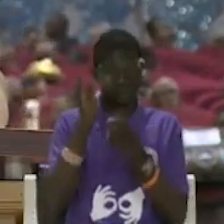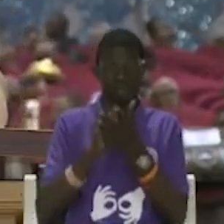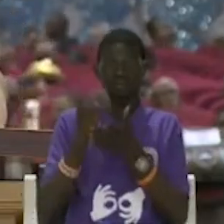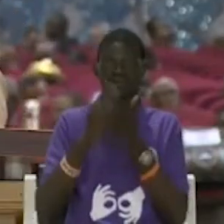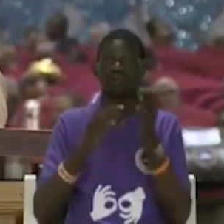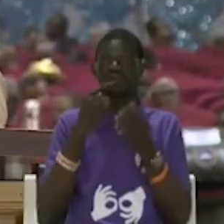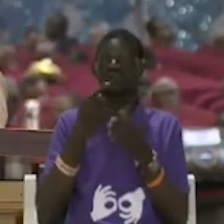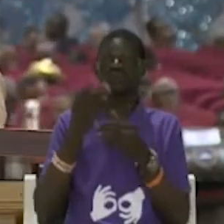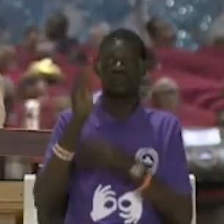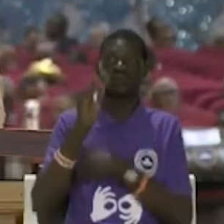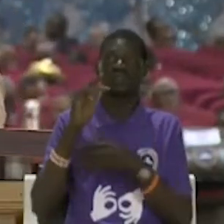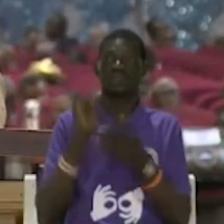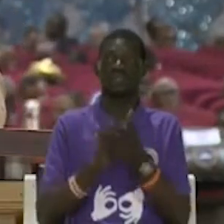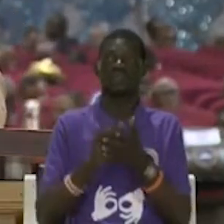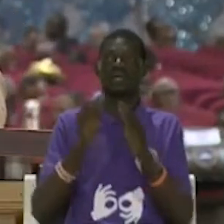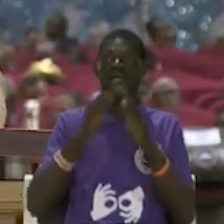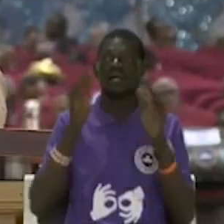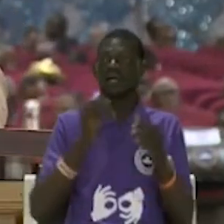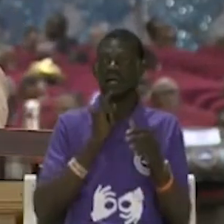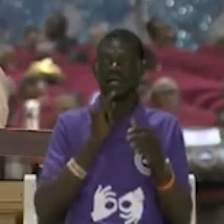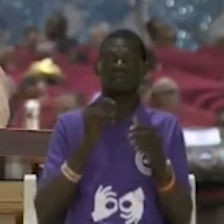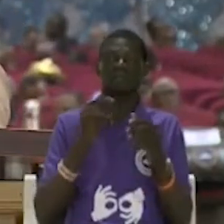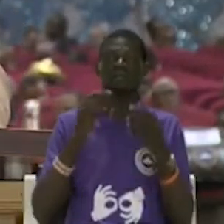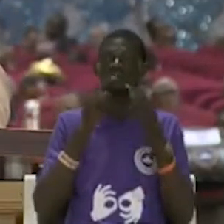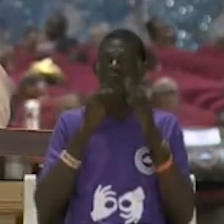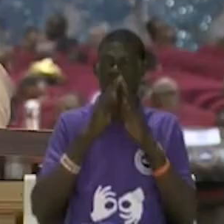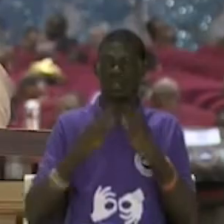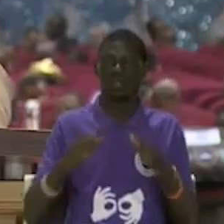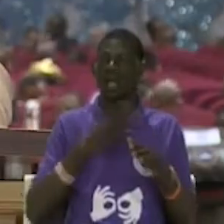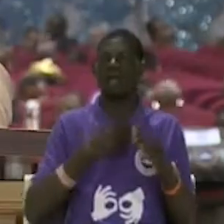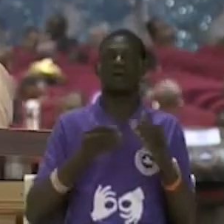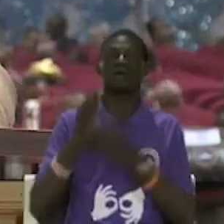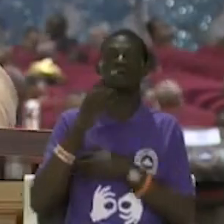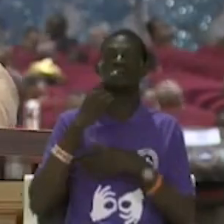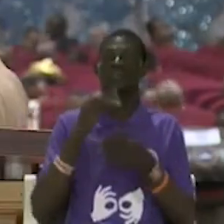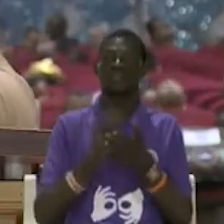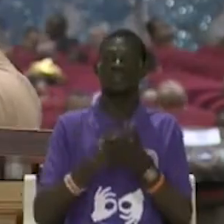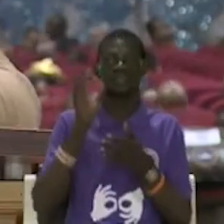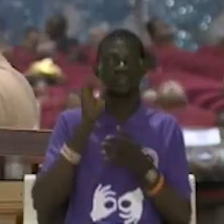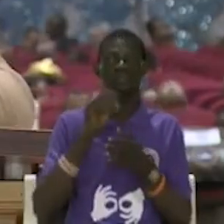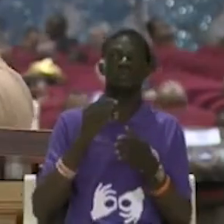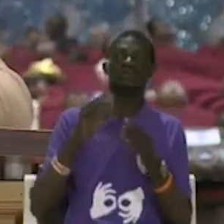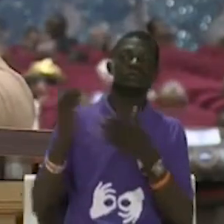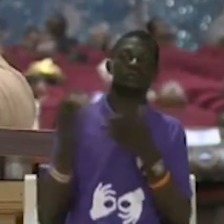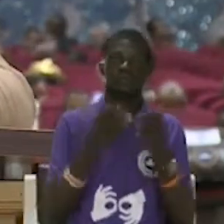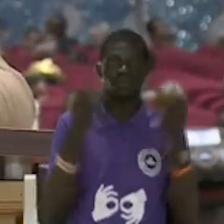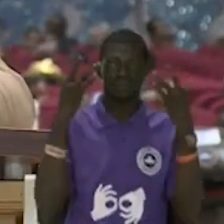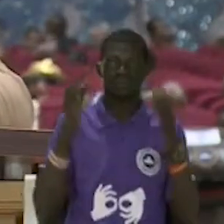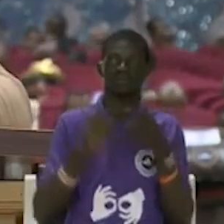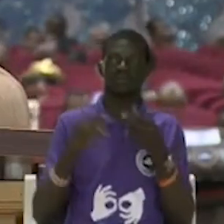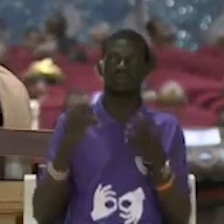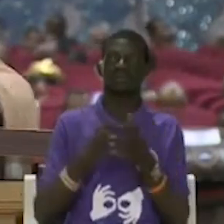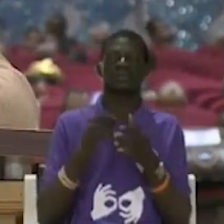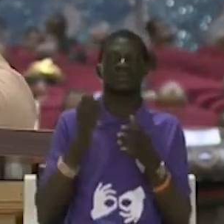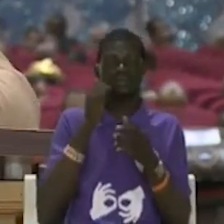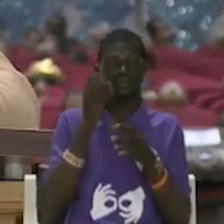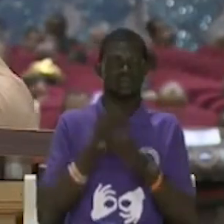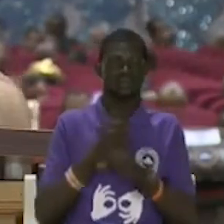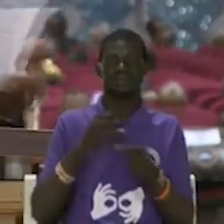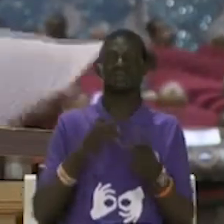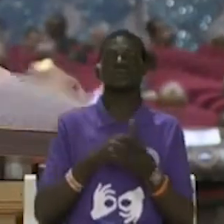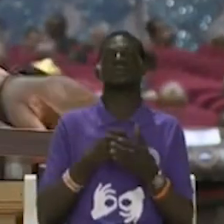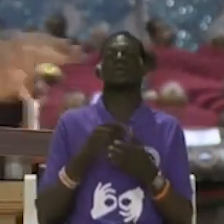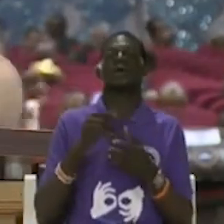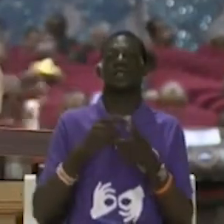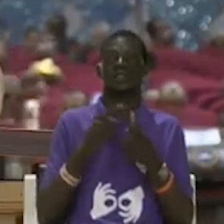told God that the house is too quiet, and God said he will bring noise to it. She claimed it,